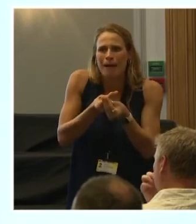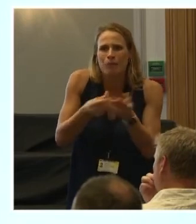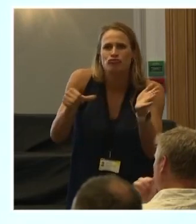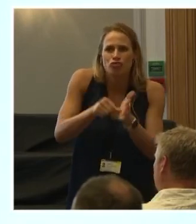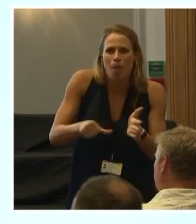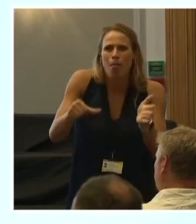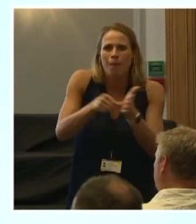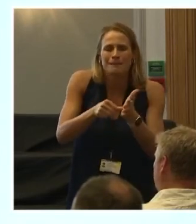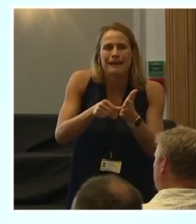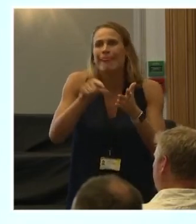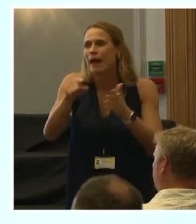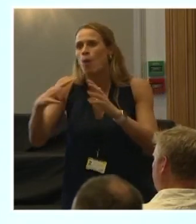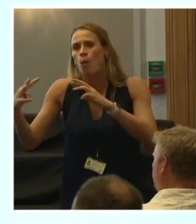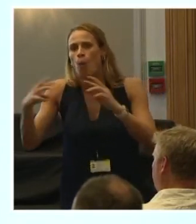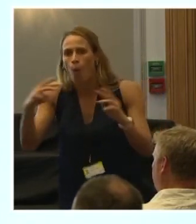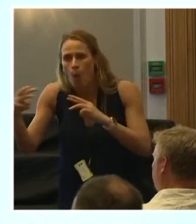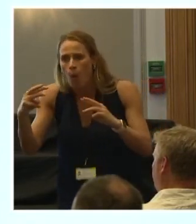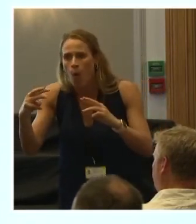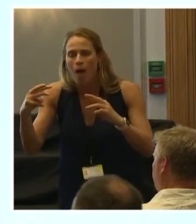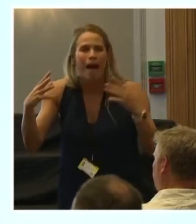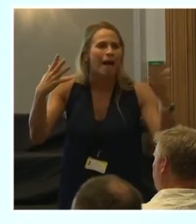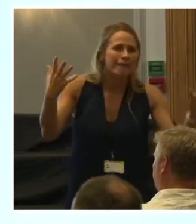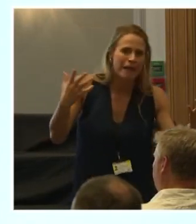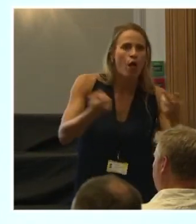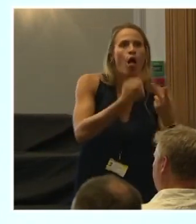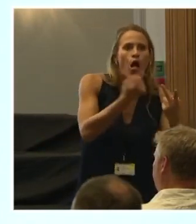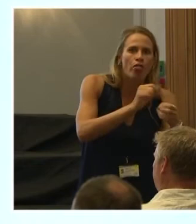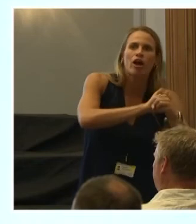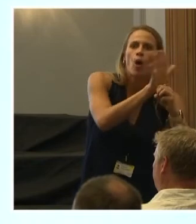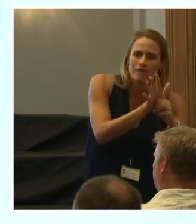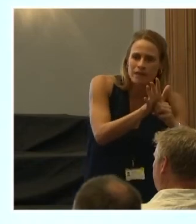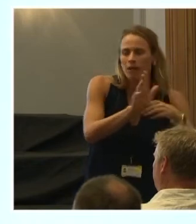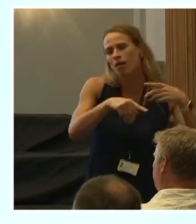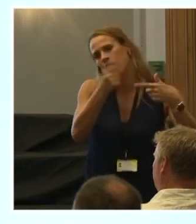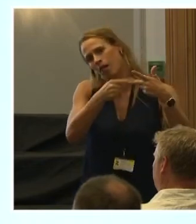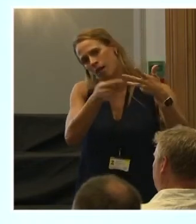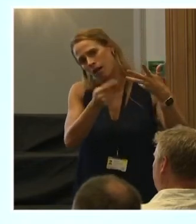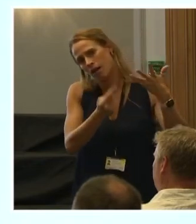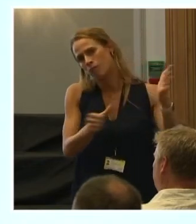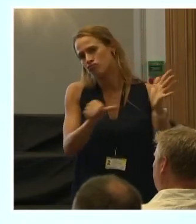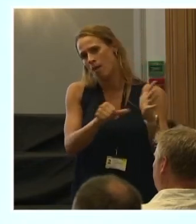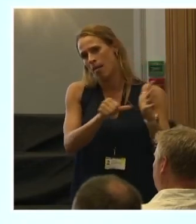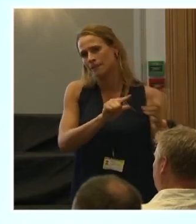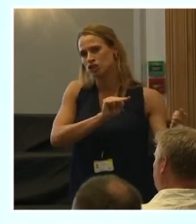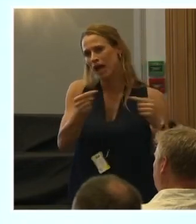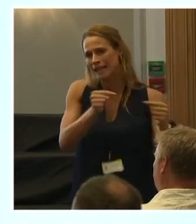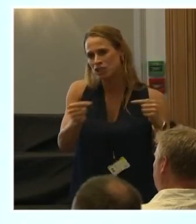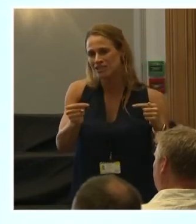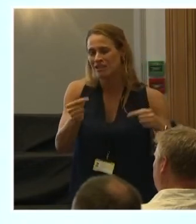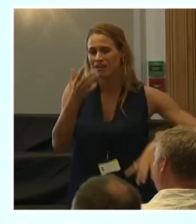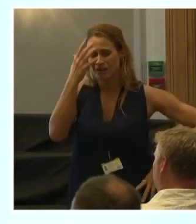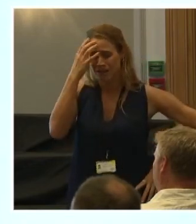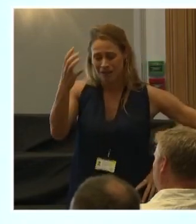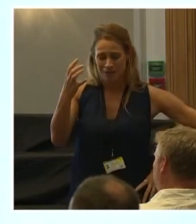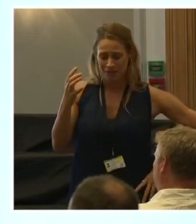in the Ukraine. Oh, and another wave of COVID, of course. And the sequence of events may be unrelated, and the